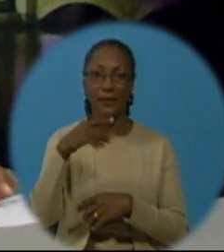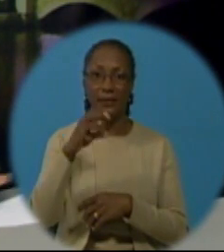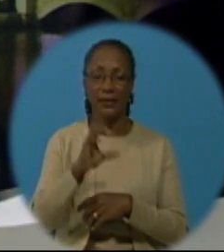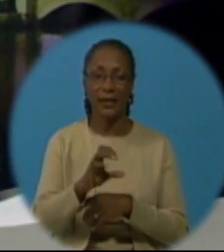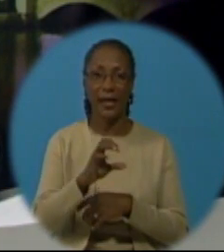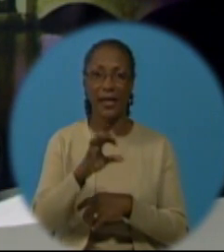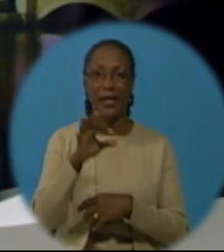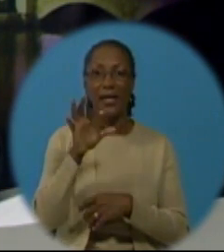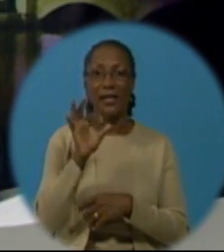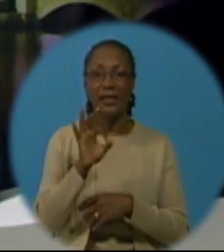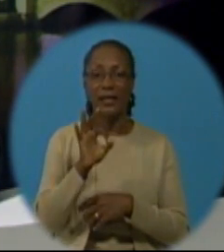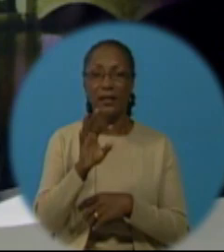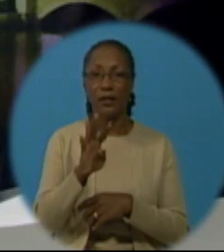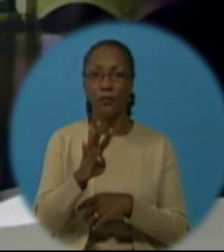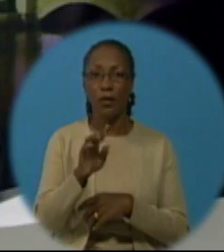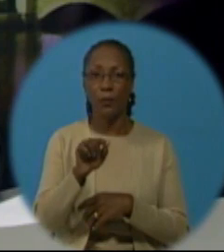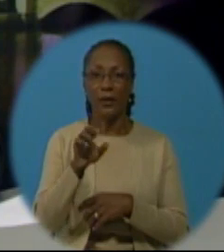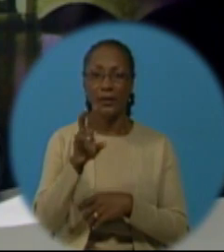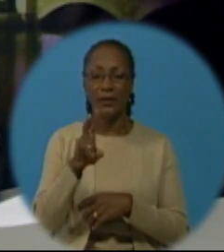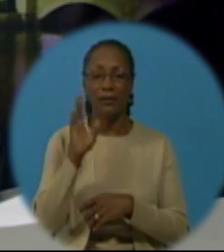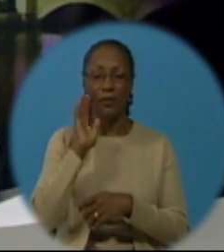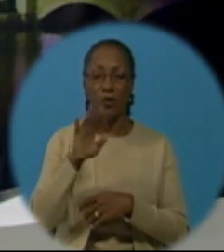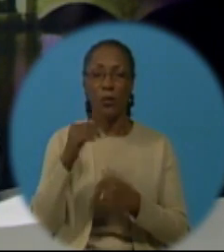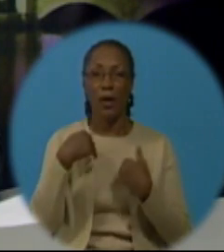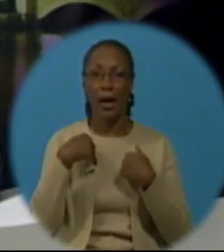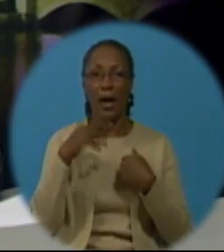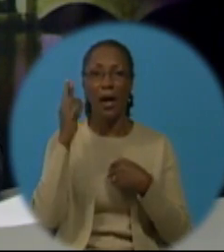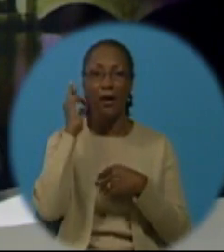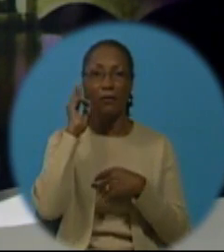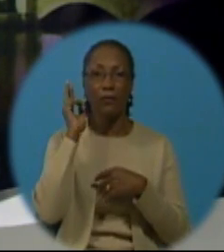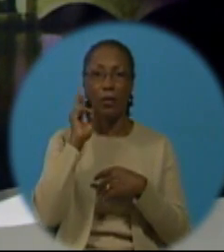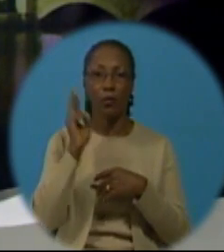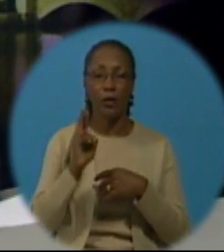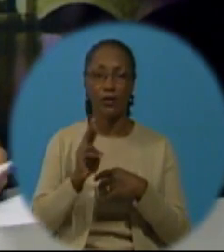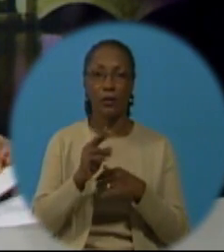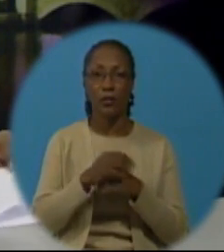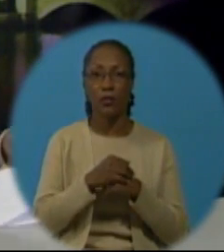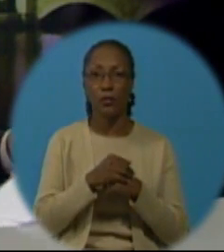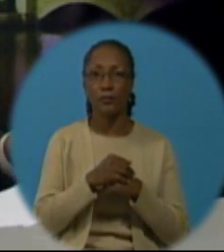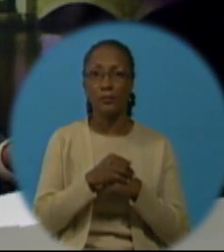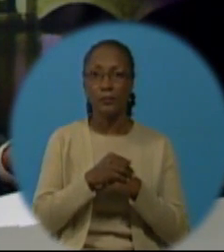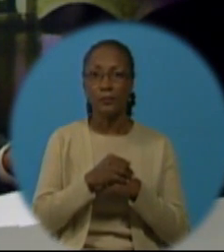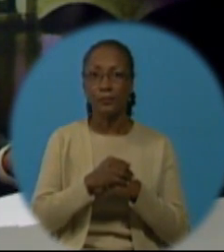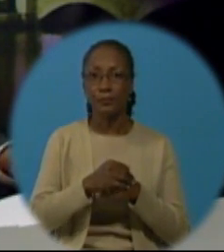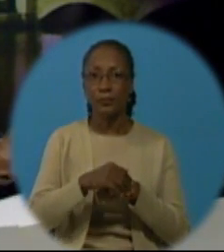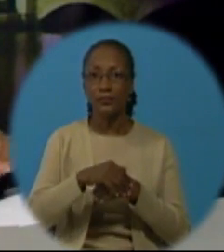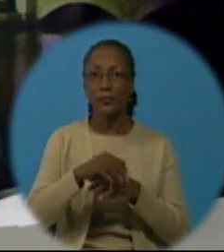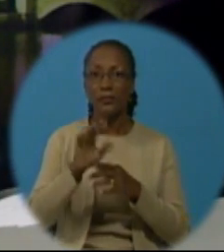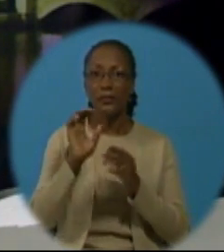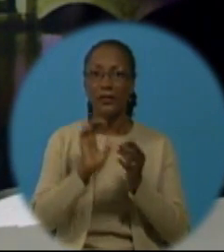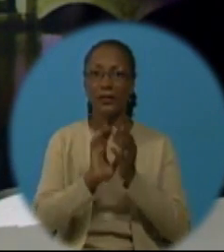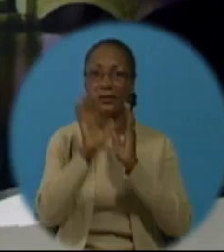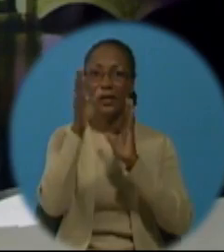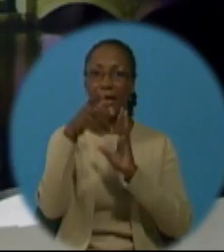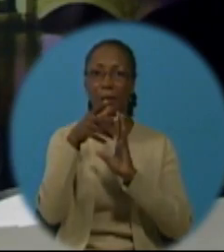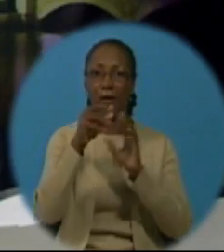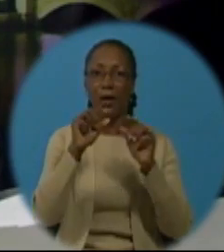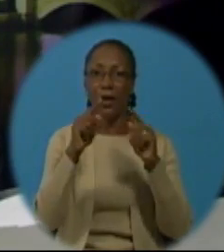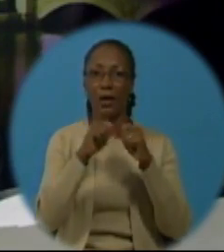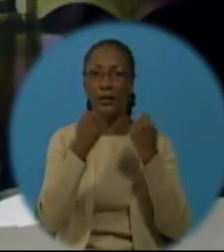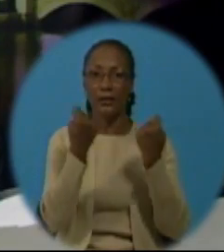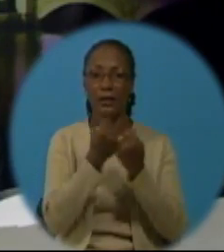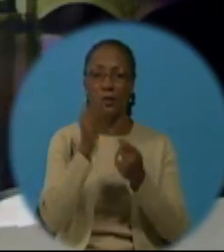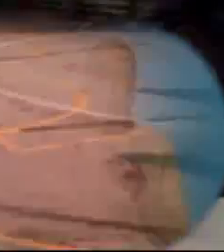coverage of both games from 7 in the evening. A 24-member national netball squad, set to be reduced to